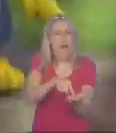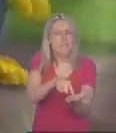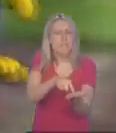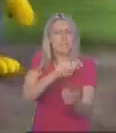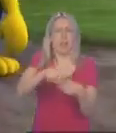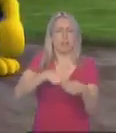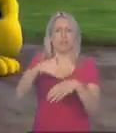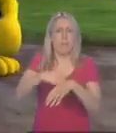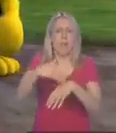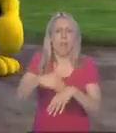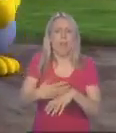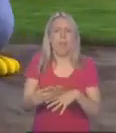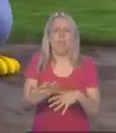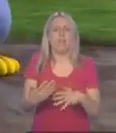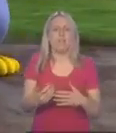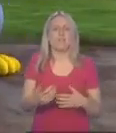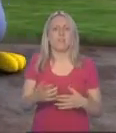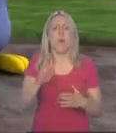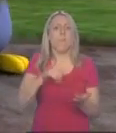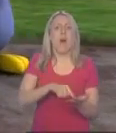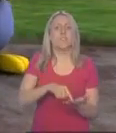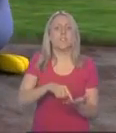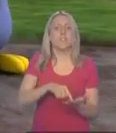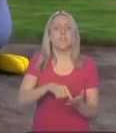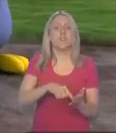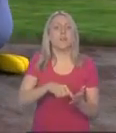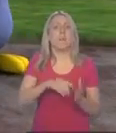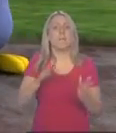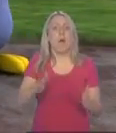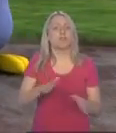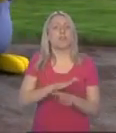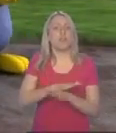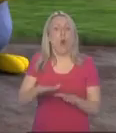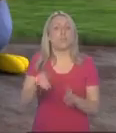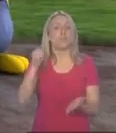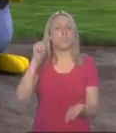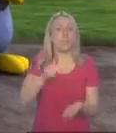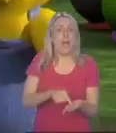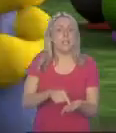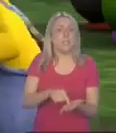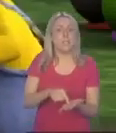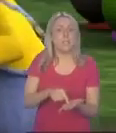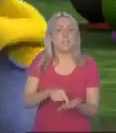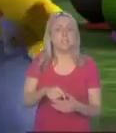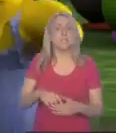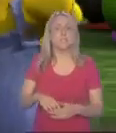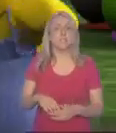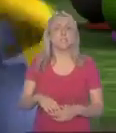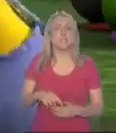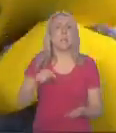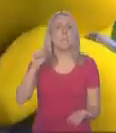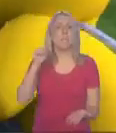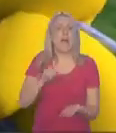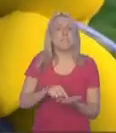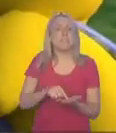got us into trouble that day. Oh, button. No, must not press the button. Press the button. Oh,